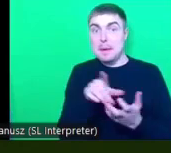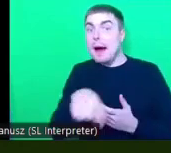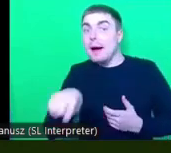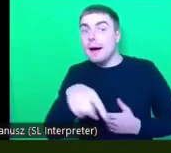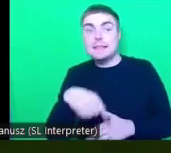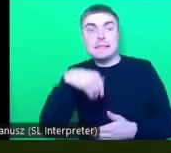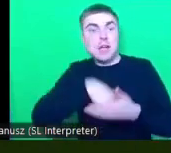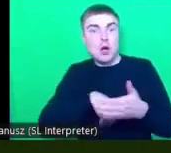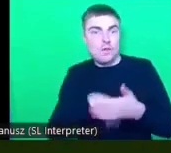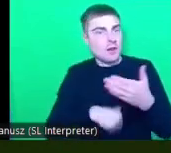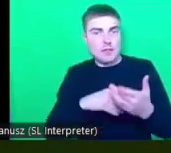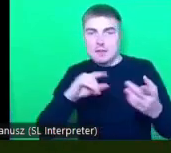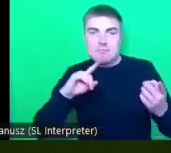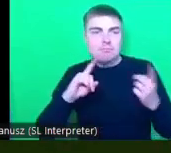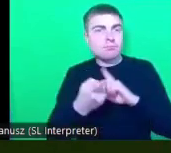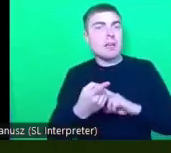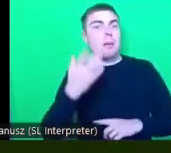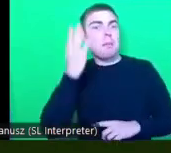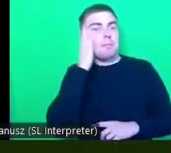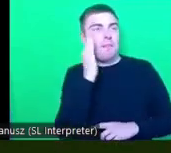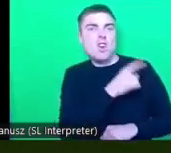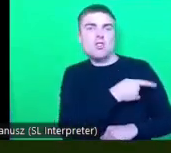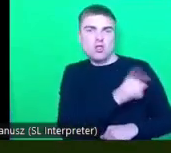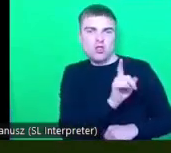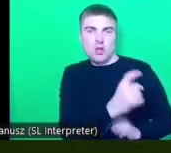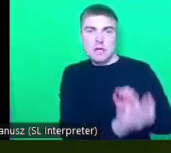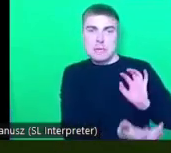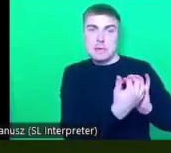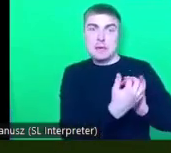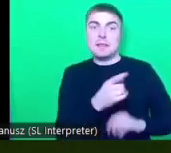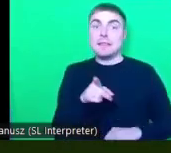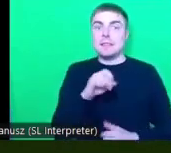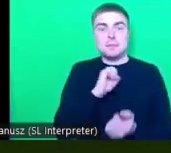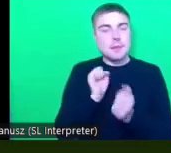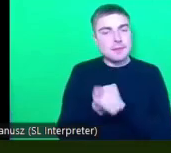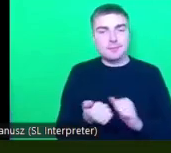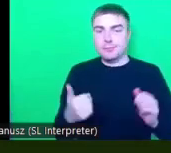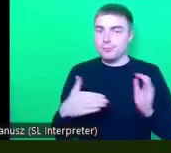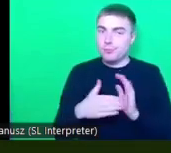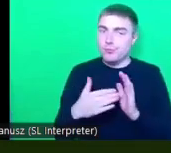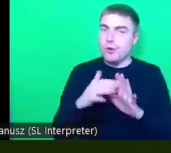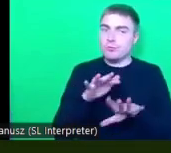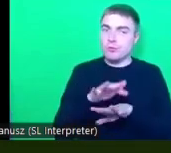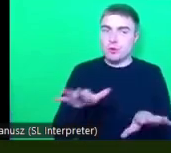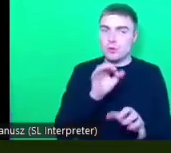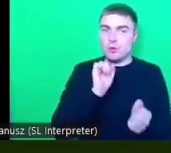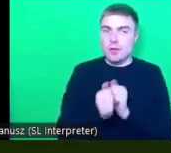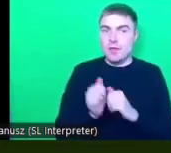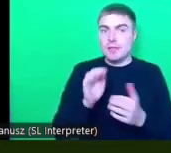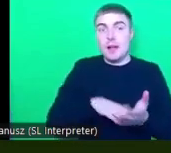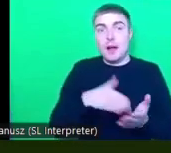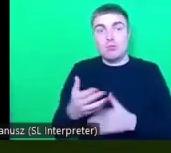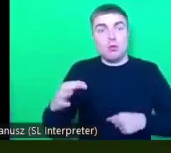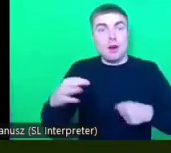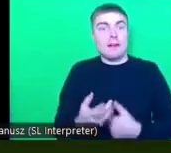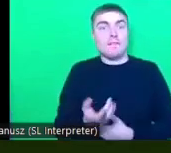costly, and they may affect, for example, body weight, reproduction, or survival negatively.